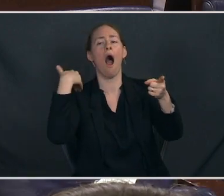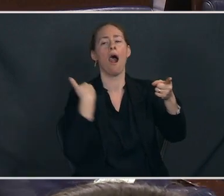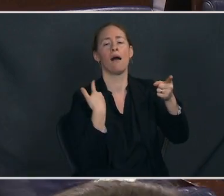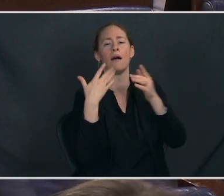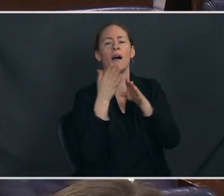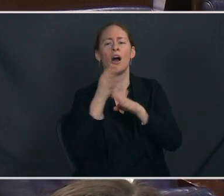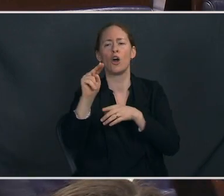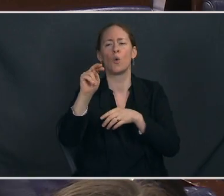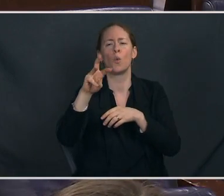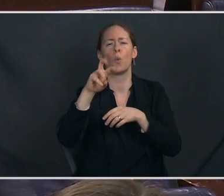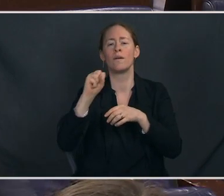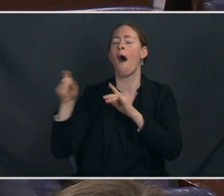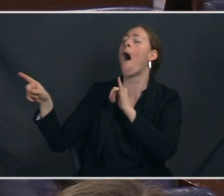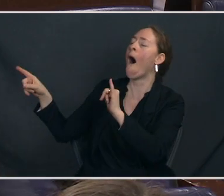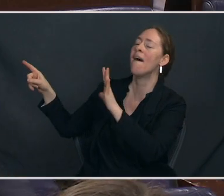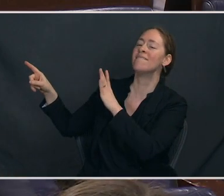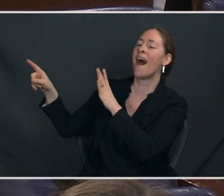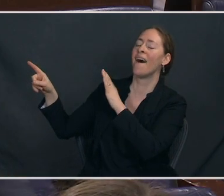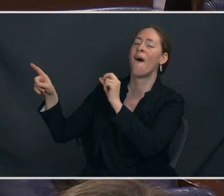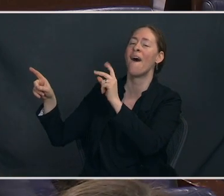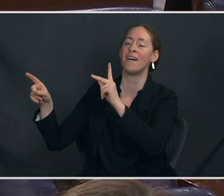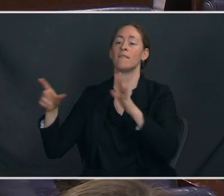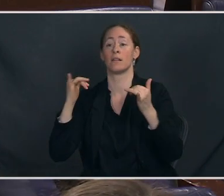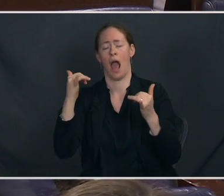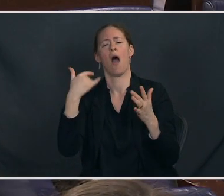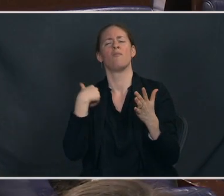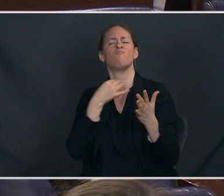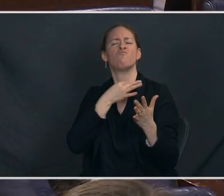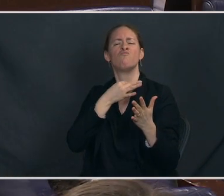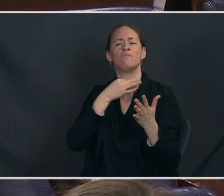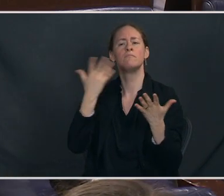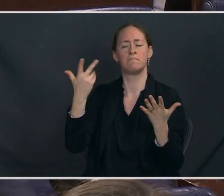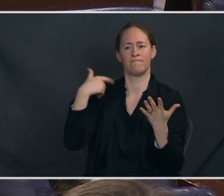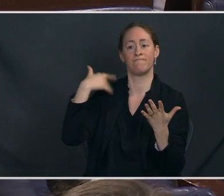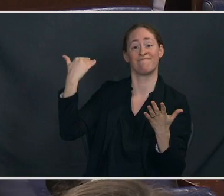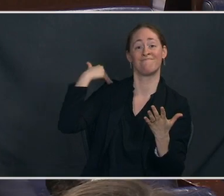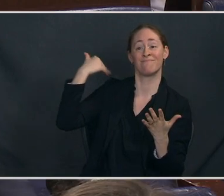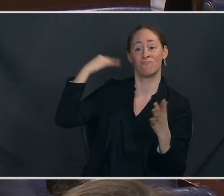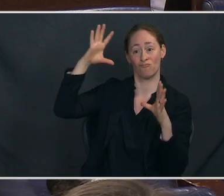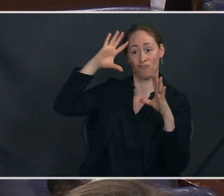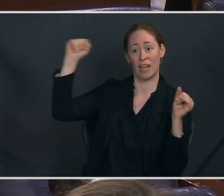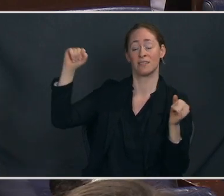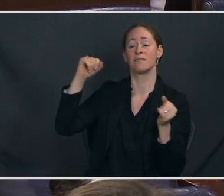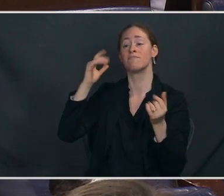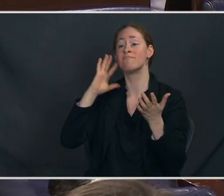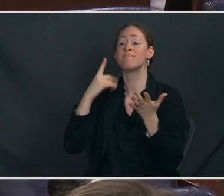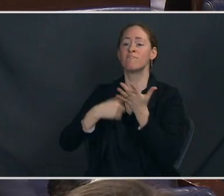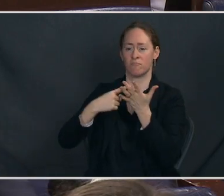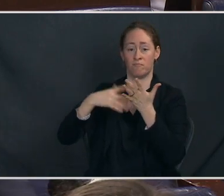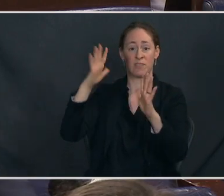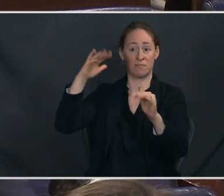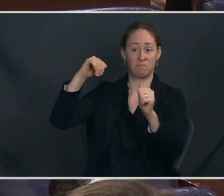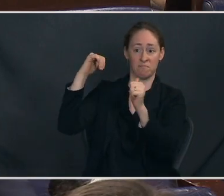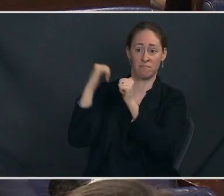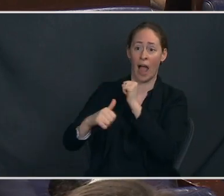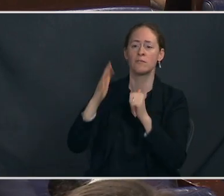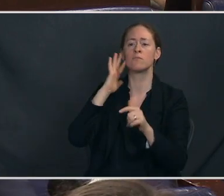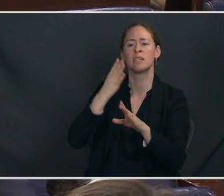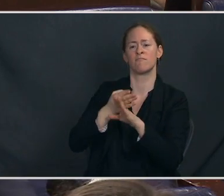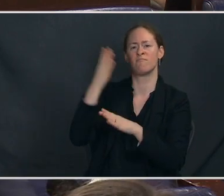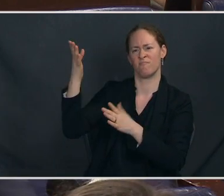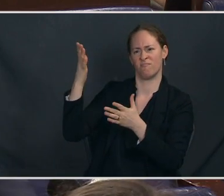On February 20th of last year, President Biden said, my first day of office, I'm going to send a bill to the Congress repealing the liability protection for